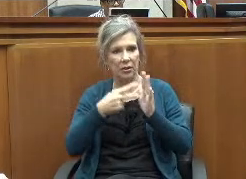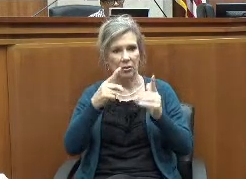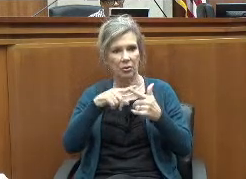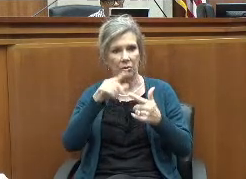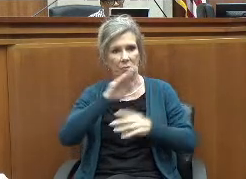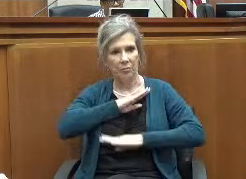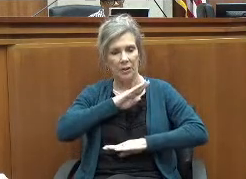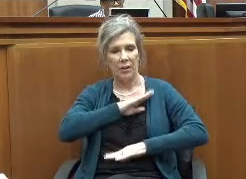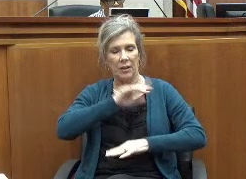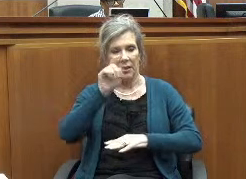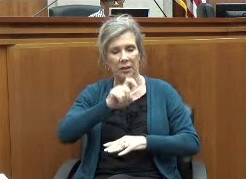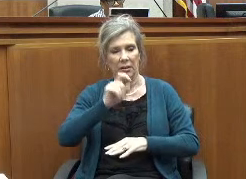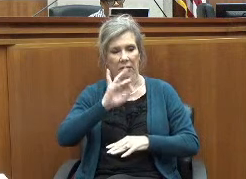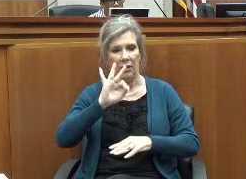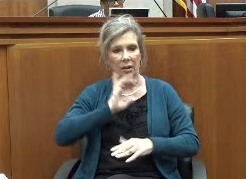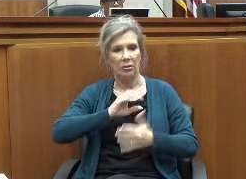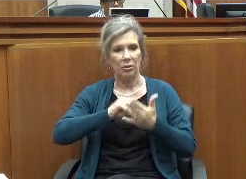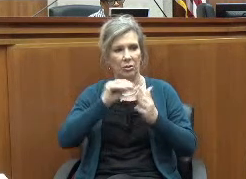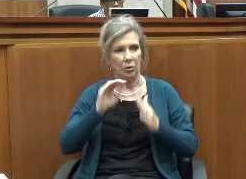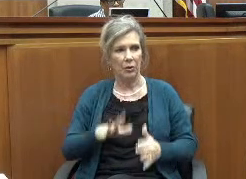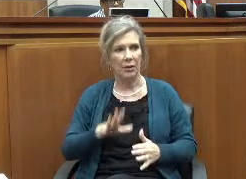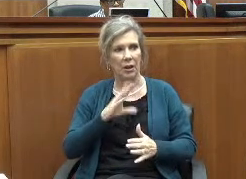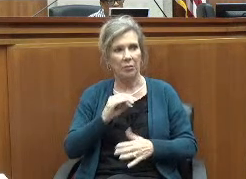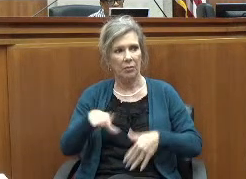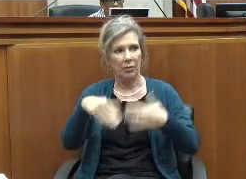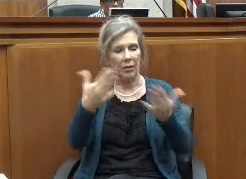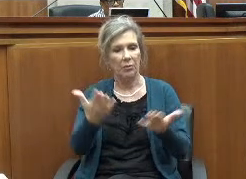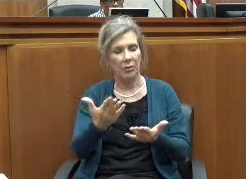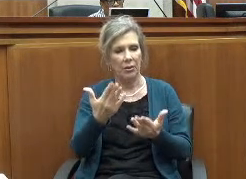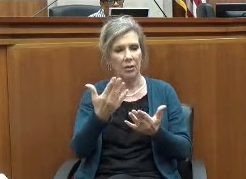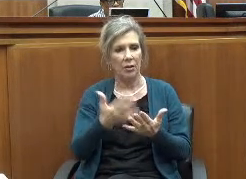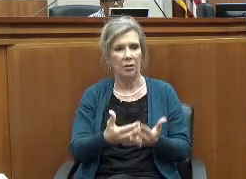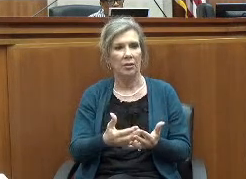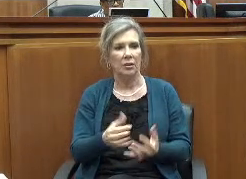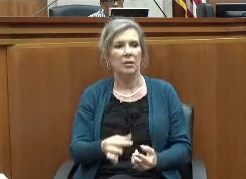them with unique and enriching opportunities.